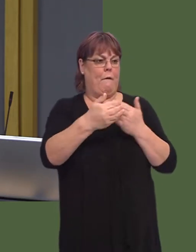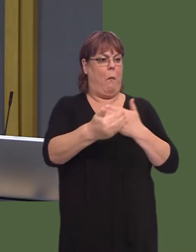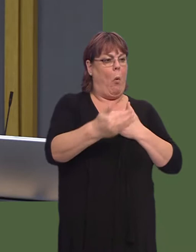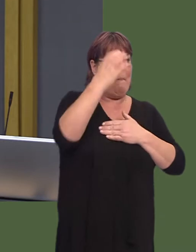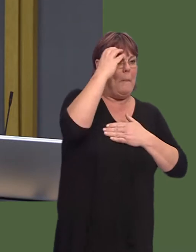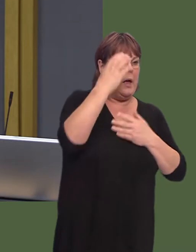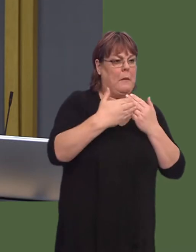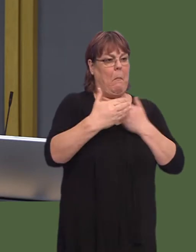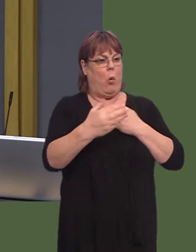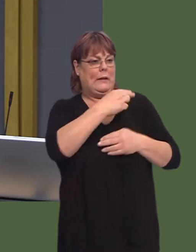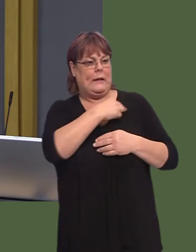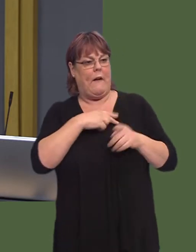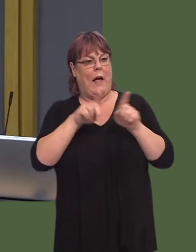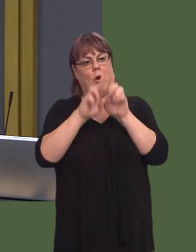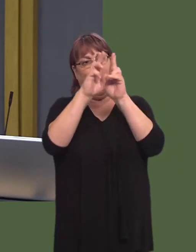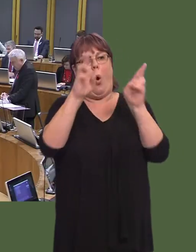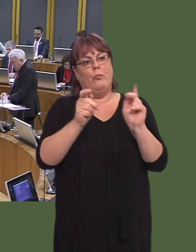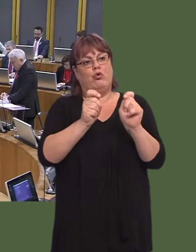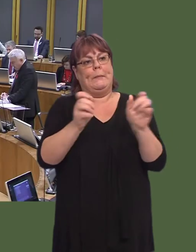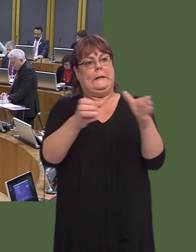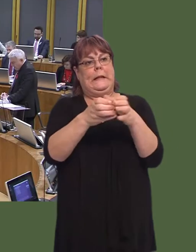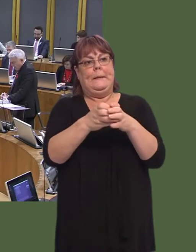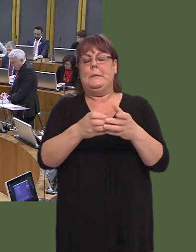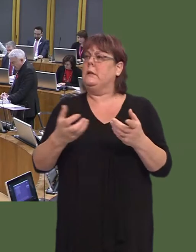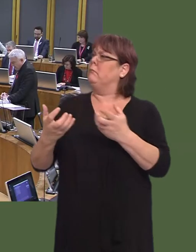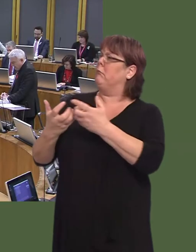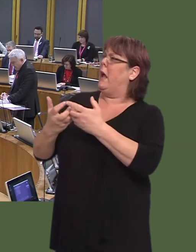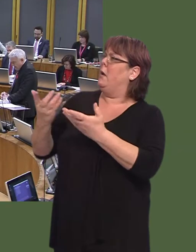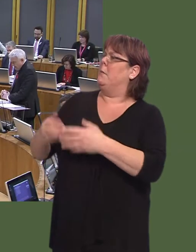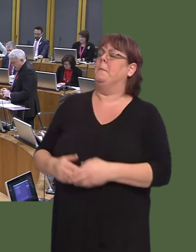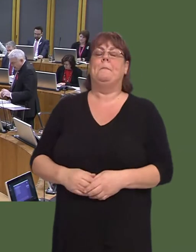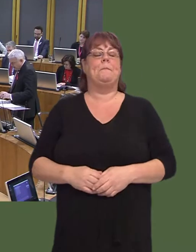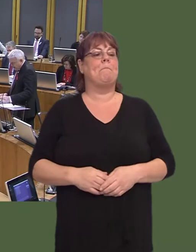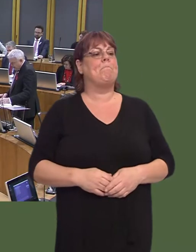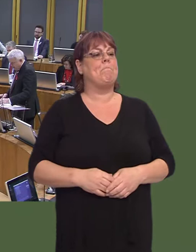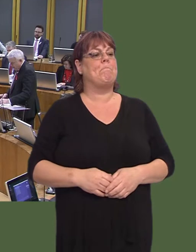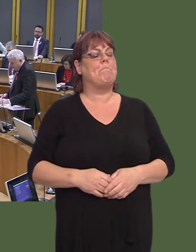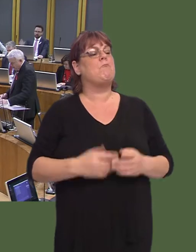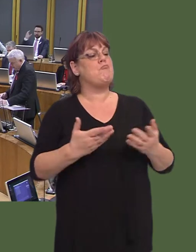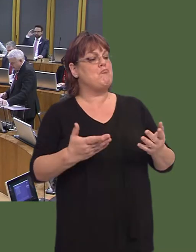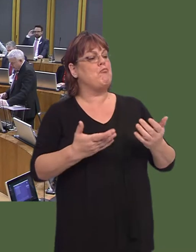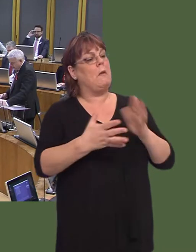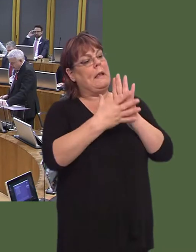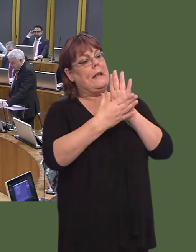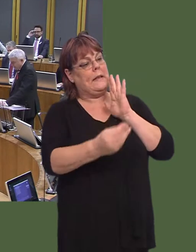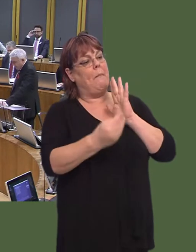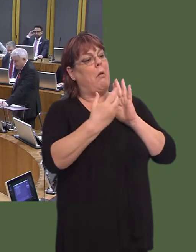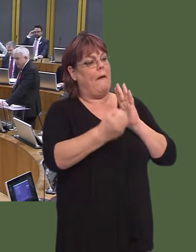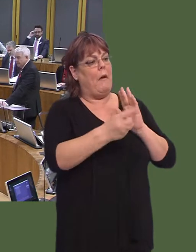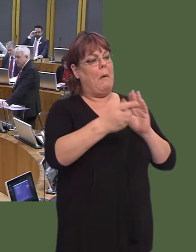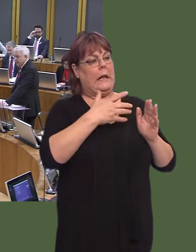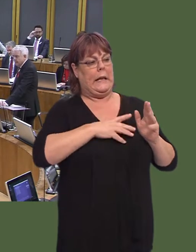and staff, and also in home treatment teams? Well, the member gives an example there that deserves